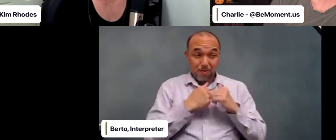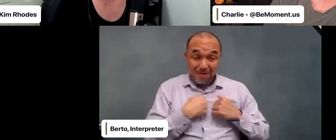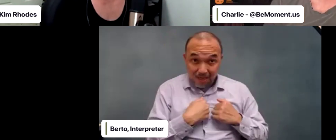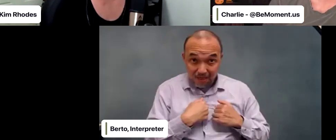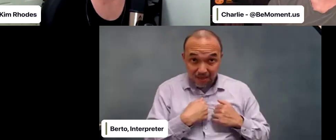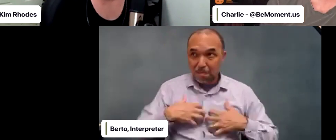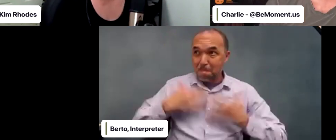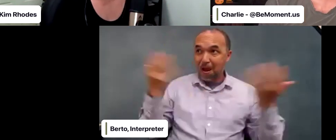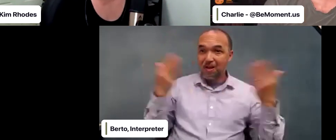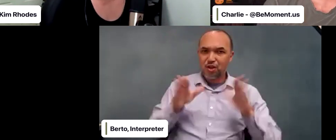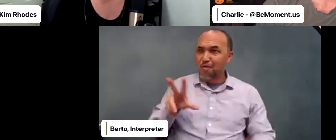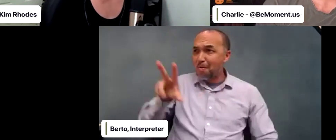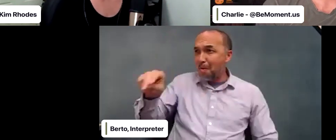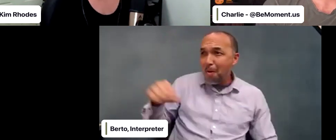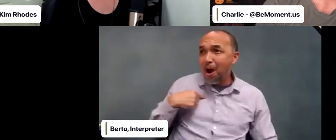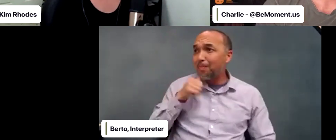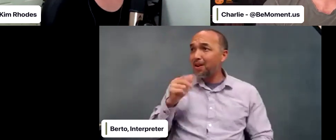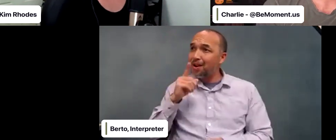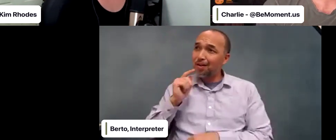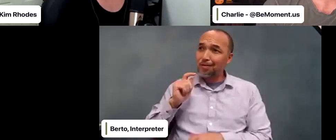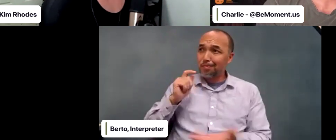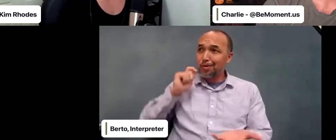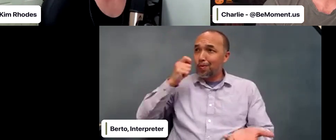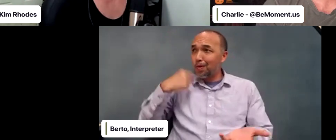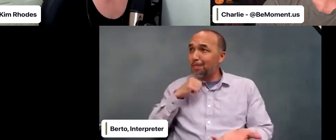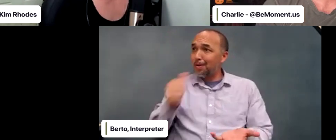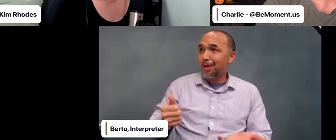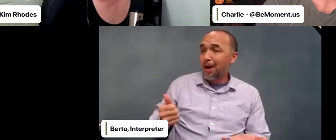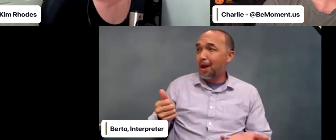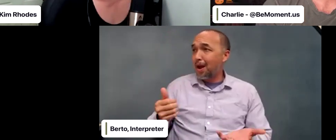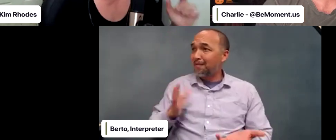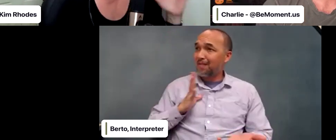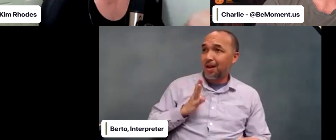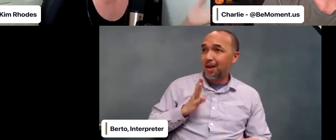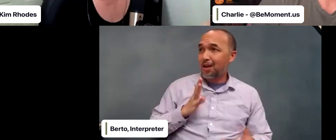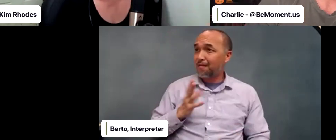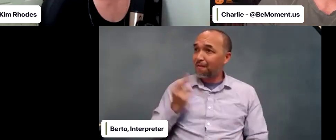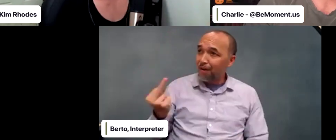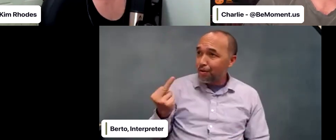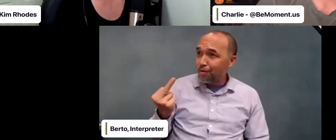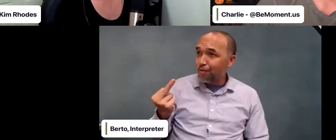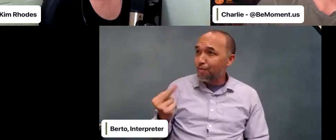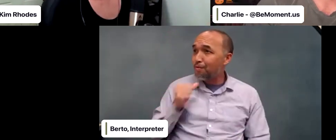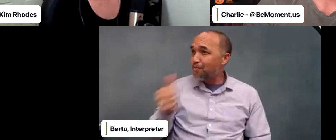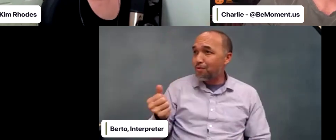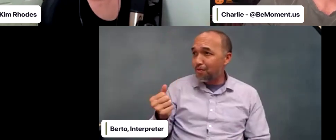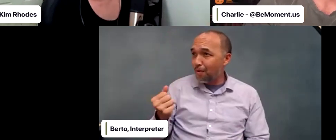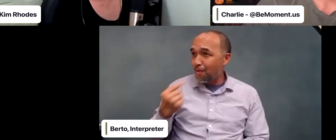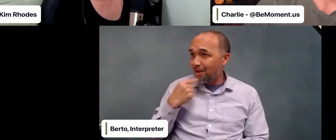like, I ain't cool about shit. And I'm not going to be cool about shit for a while. So fuck you. Don't put words in my mouth.